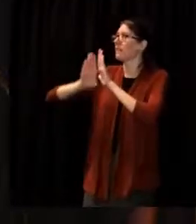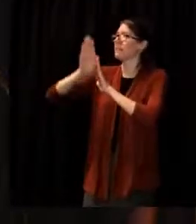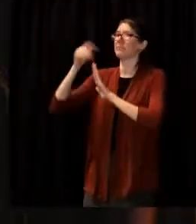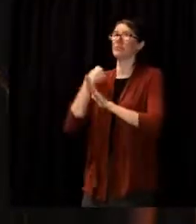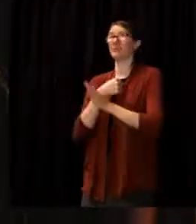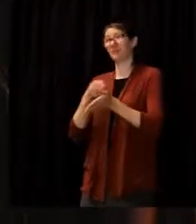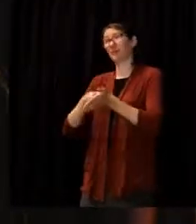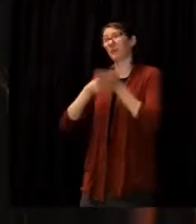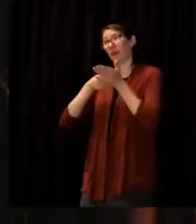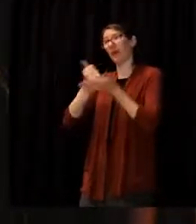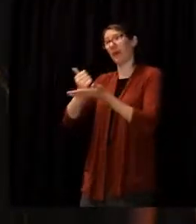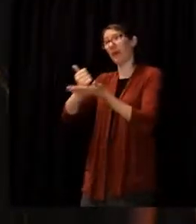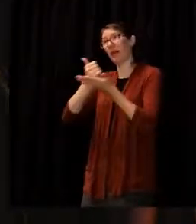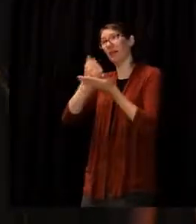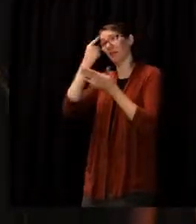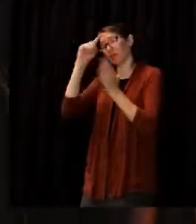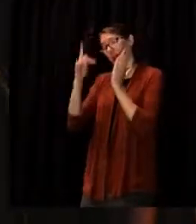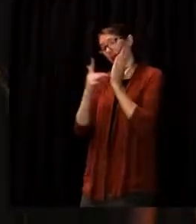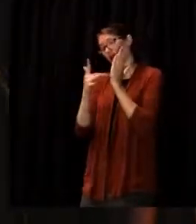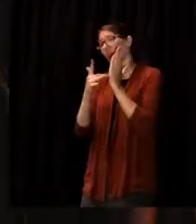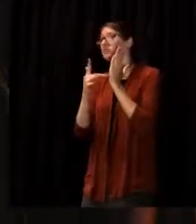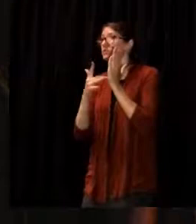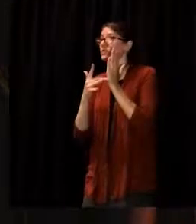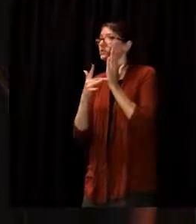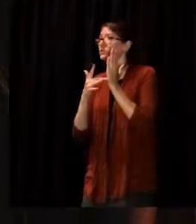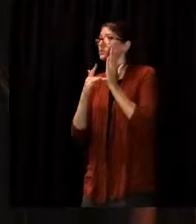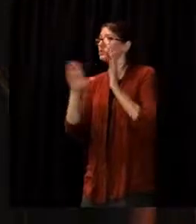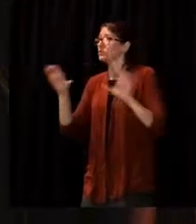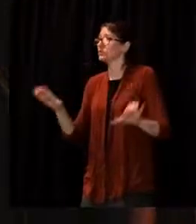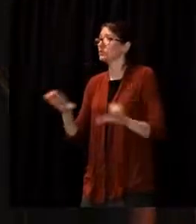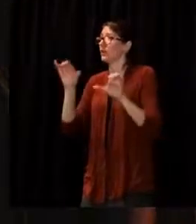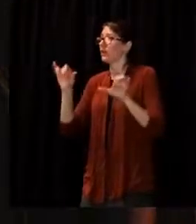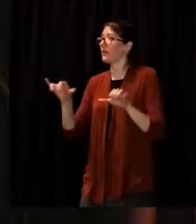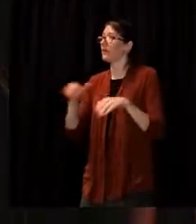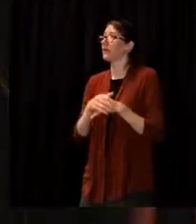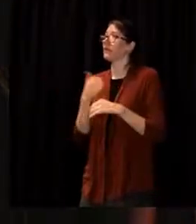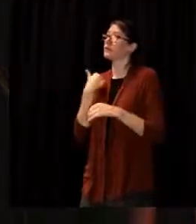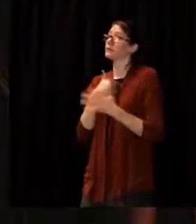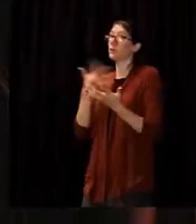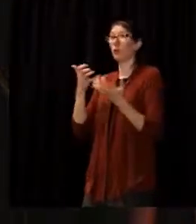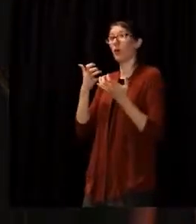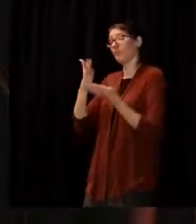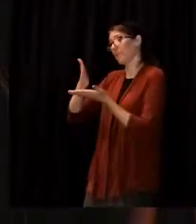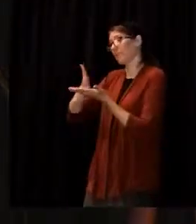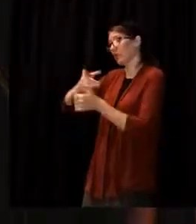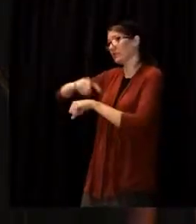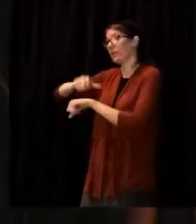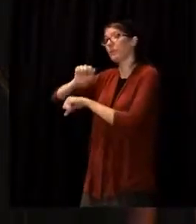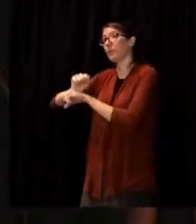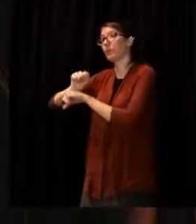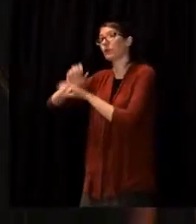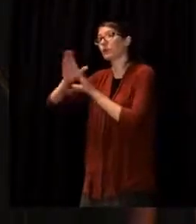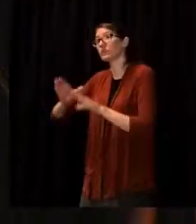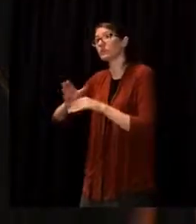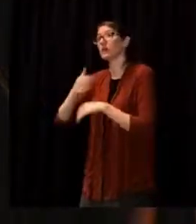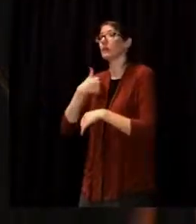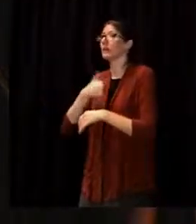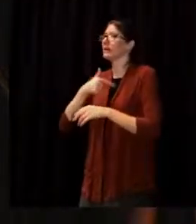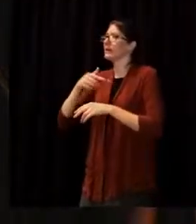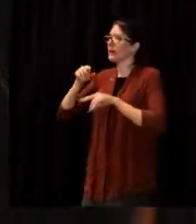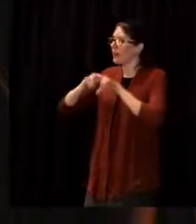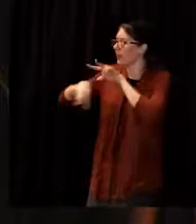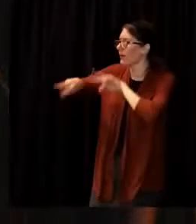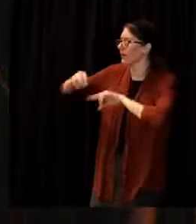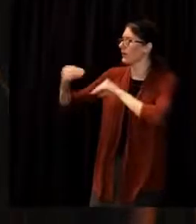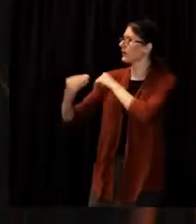getting some help in the technological realm to be able to do this. And so we're looking at hiring some part-time workers, and we're going to look at some